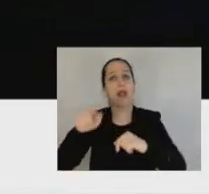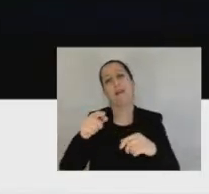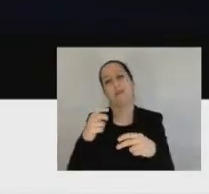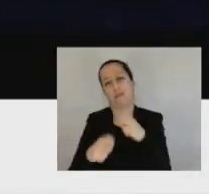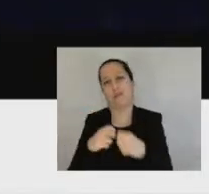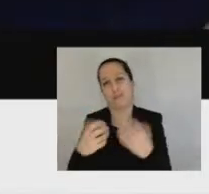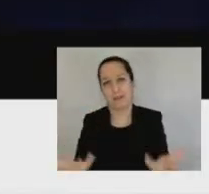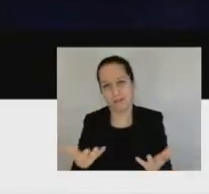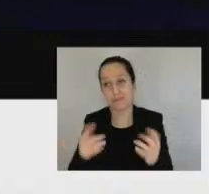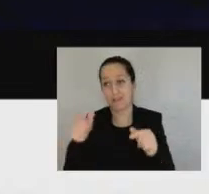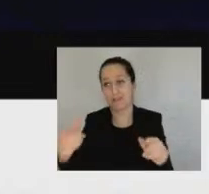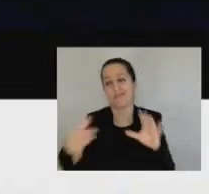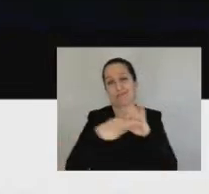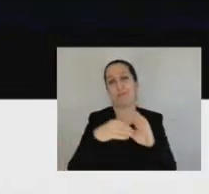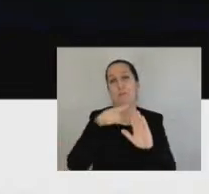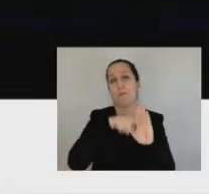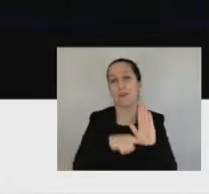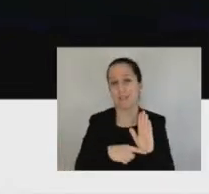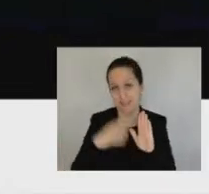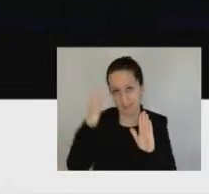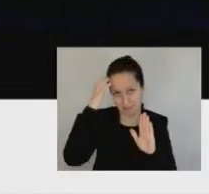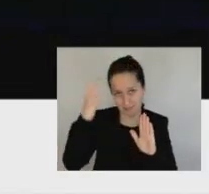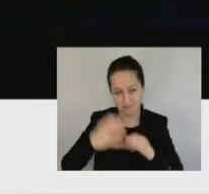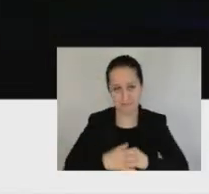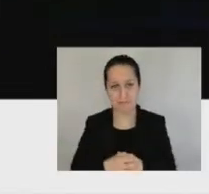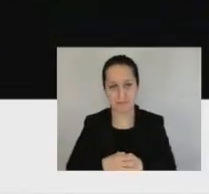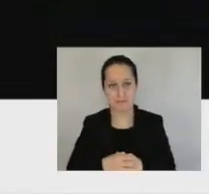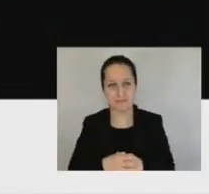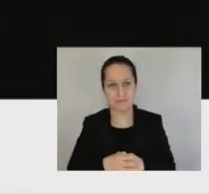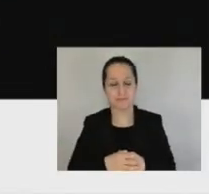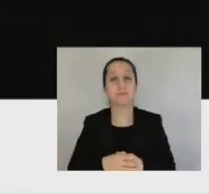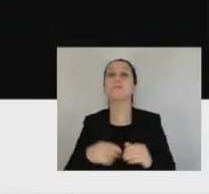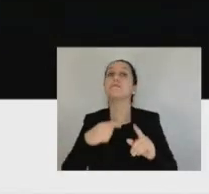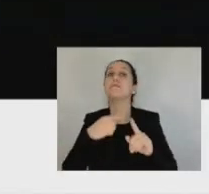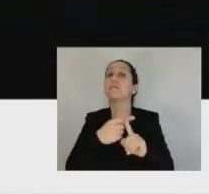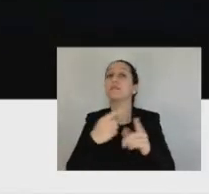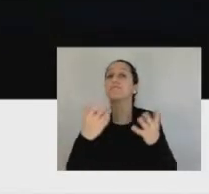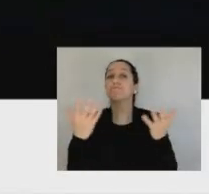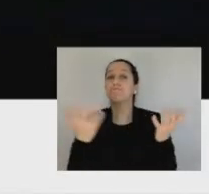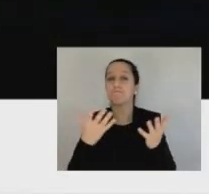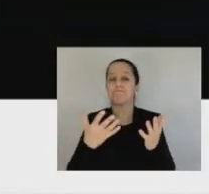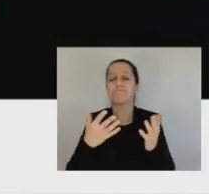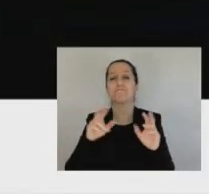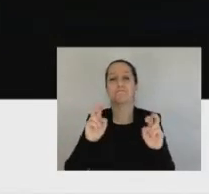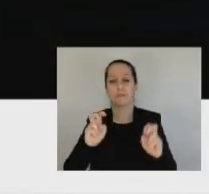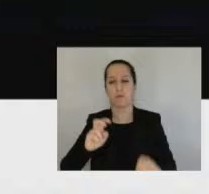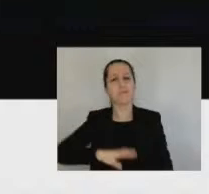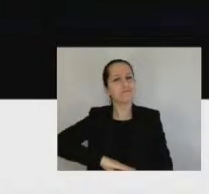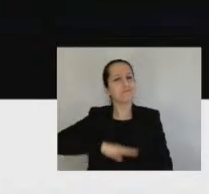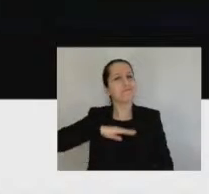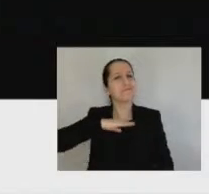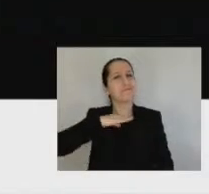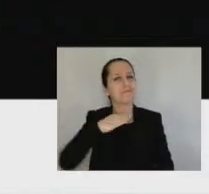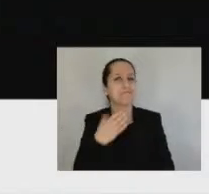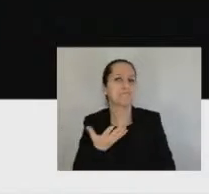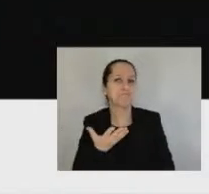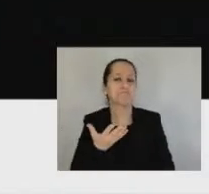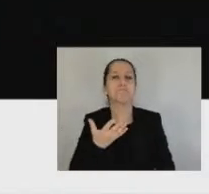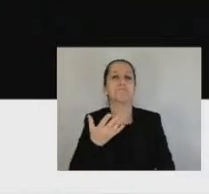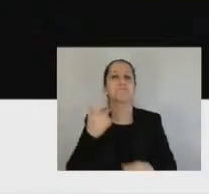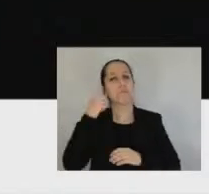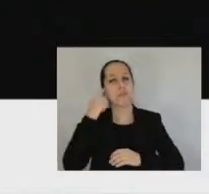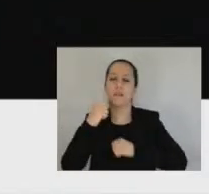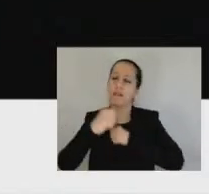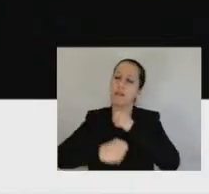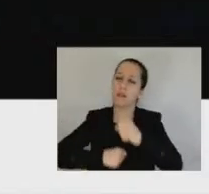sense. On the other hand, I also bring another example that is related to the intergenerational aspect. And this not only happens in terms